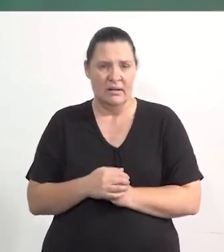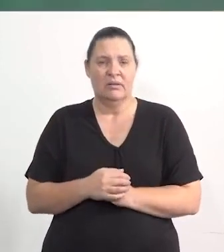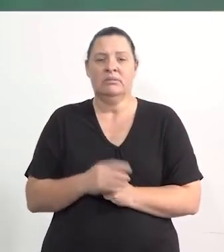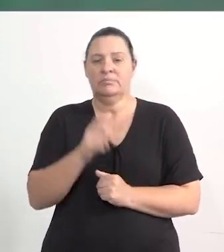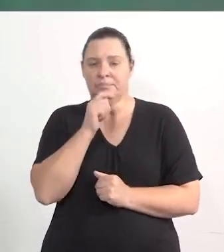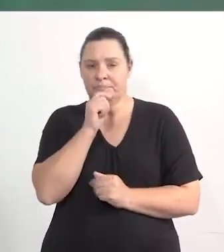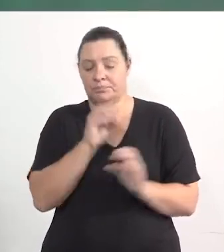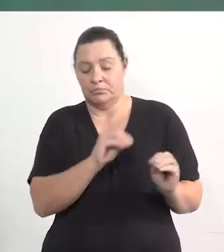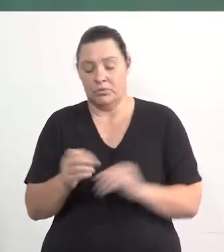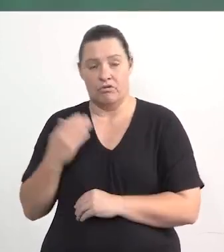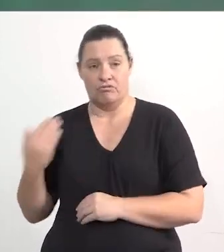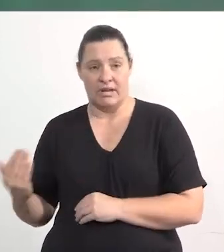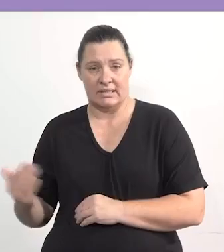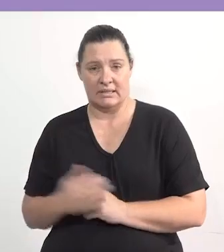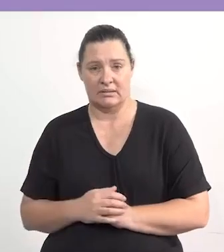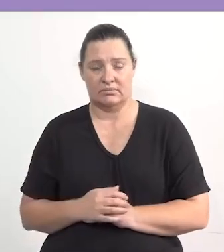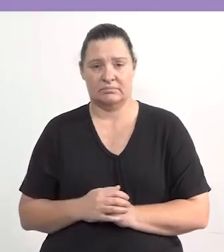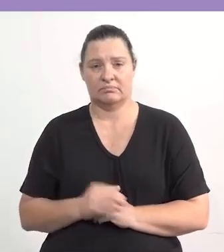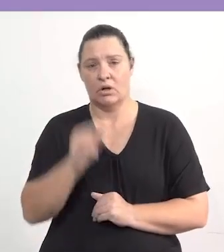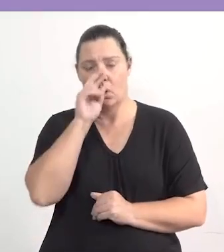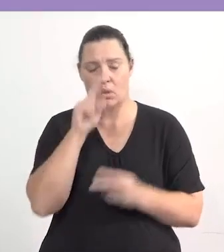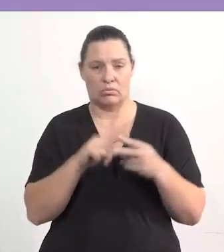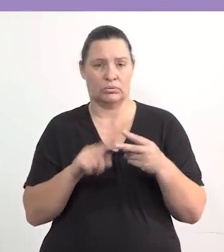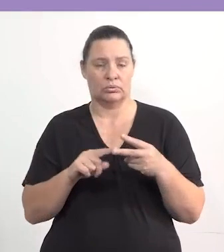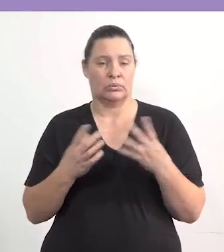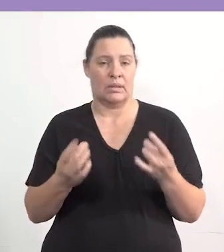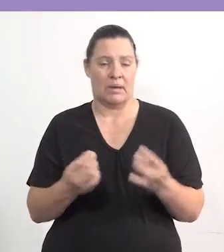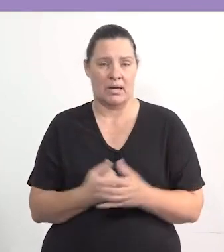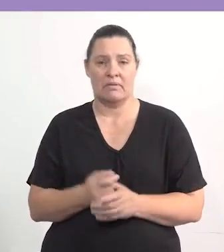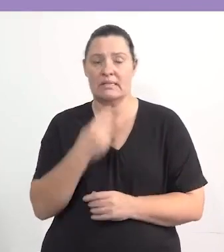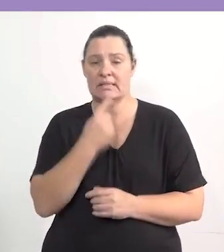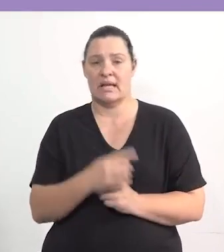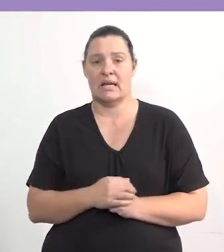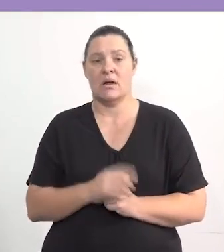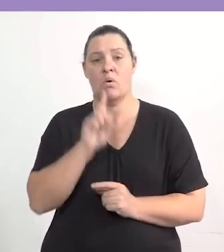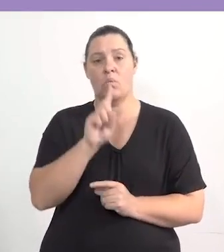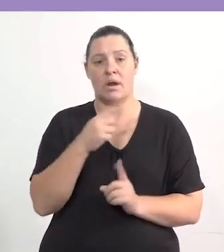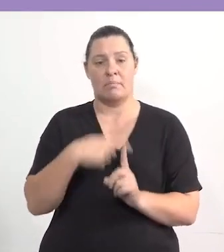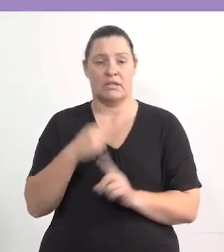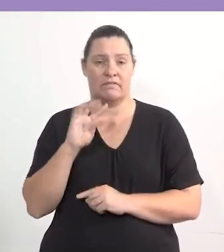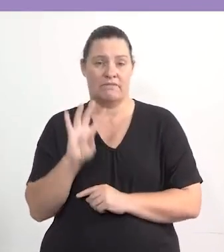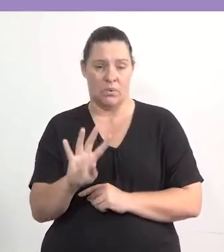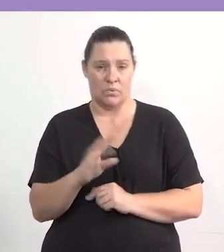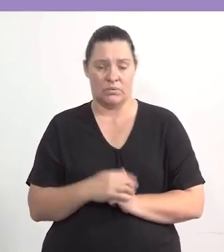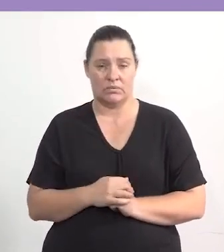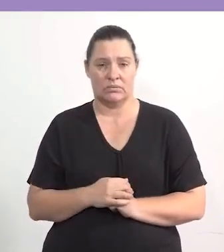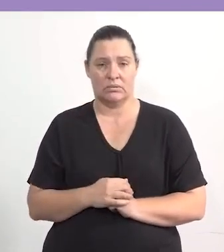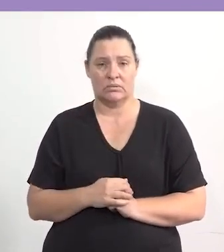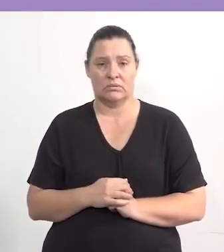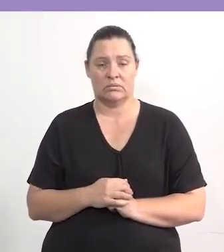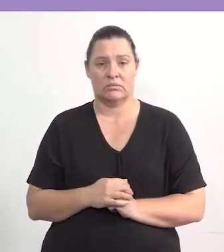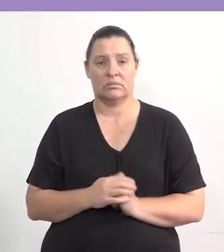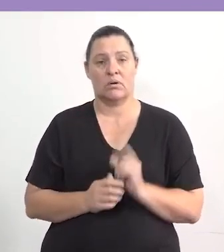to the right. So let's look at these two numbers. If I am going to say 1 plus 4, so here is